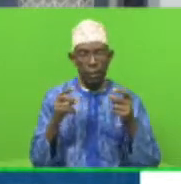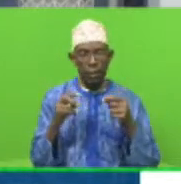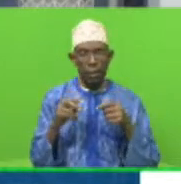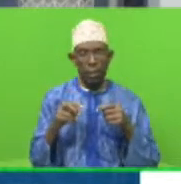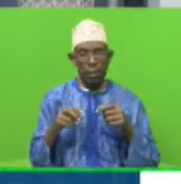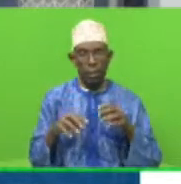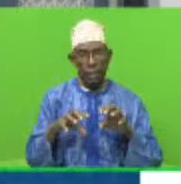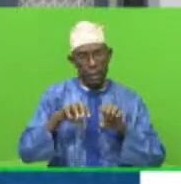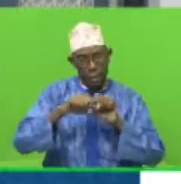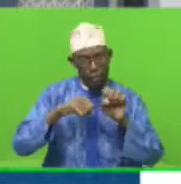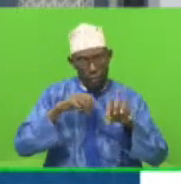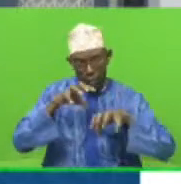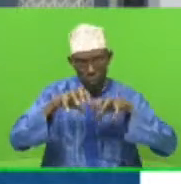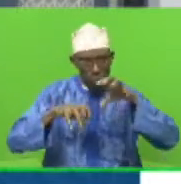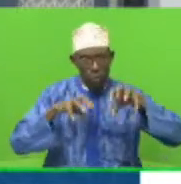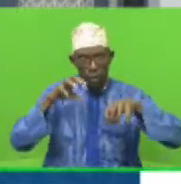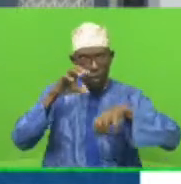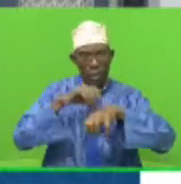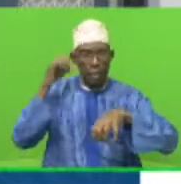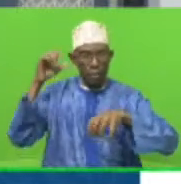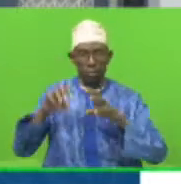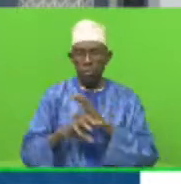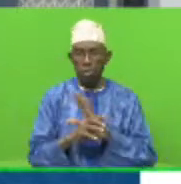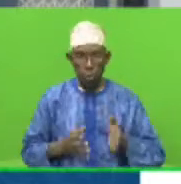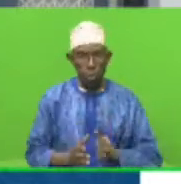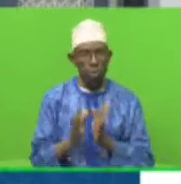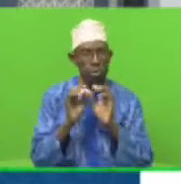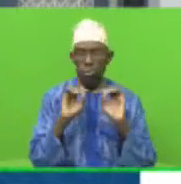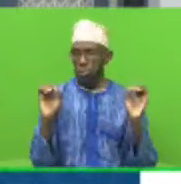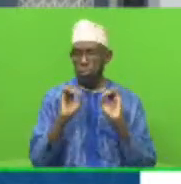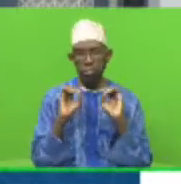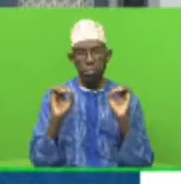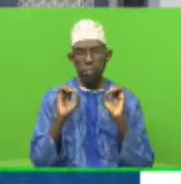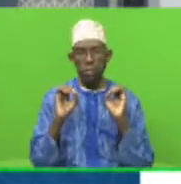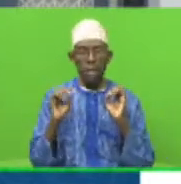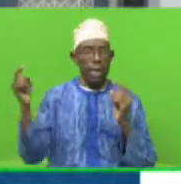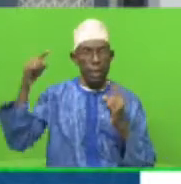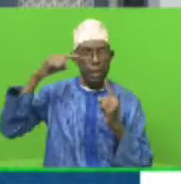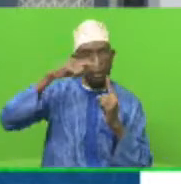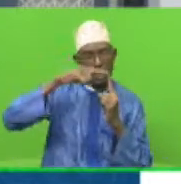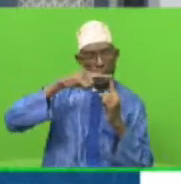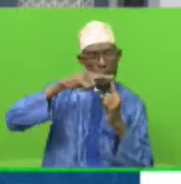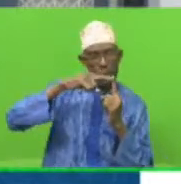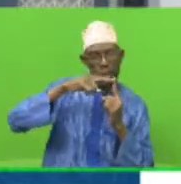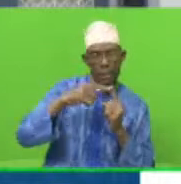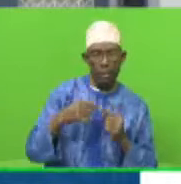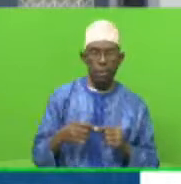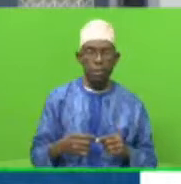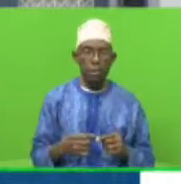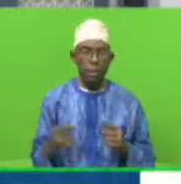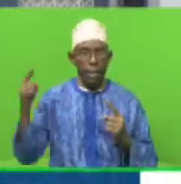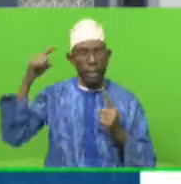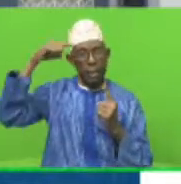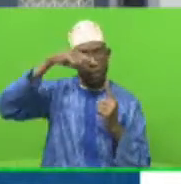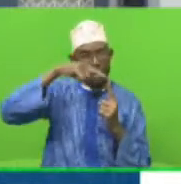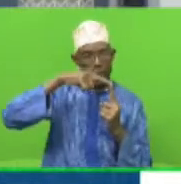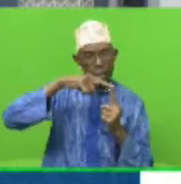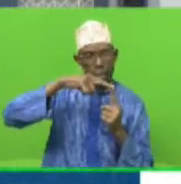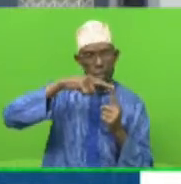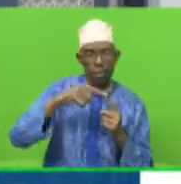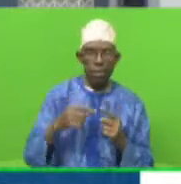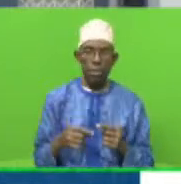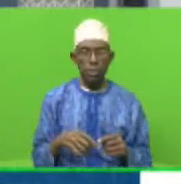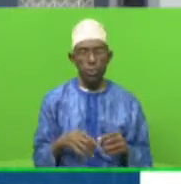mutilated. Somebody has cut. It is not born in that state. Hatta takuna antum aw takunu